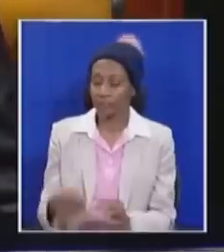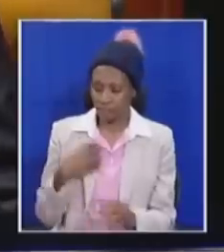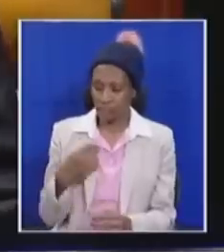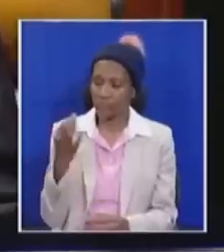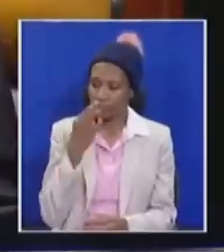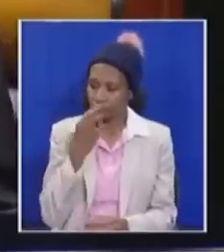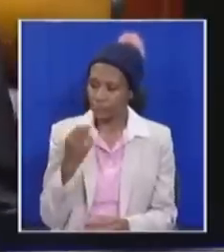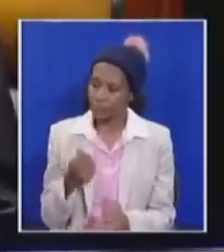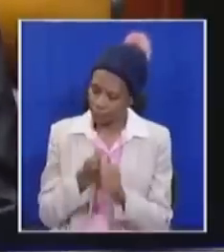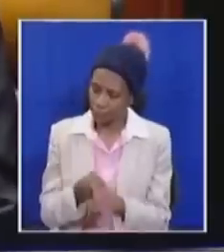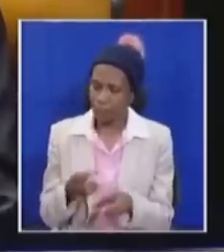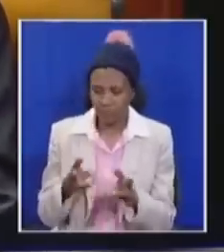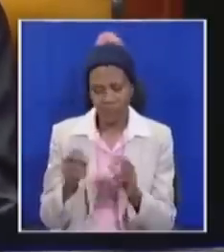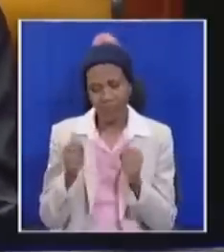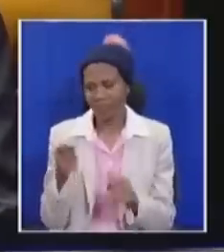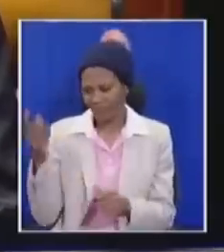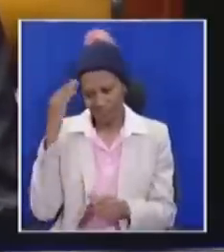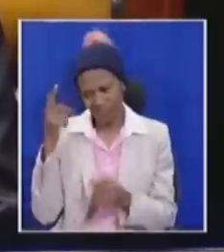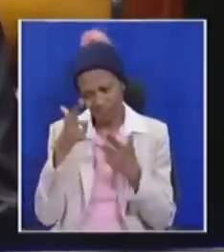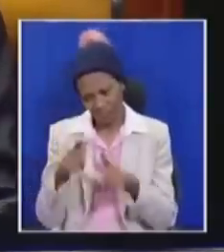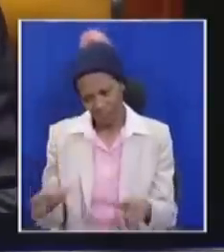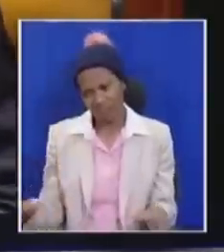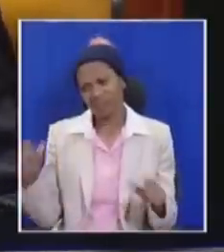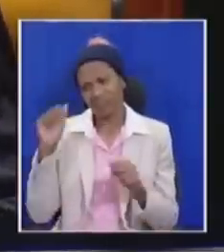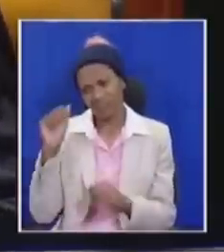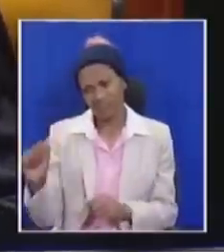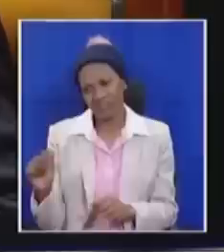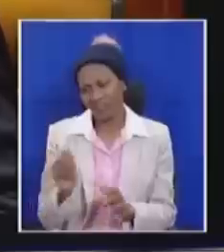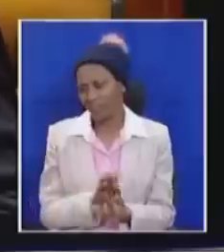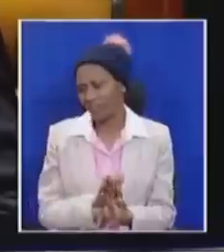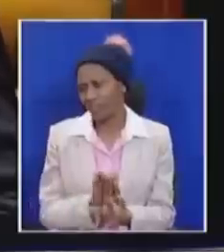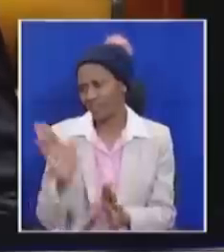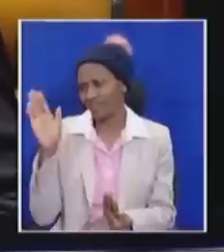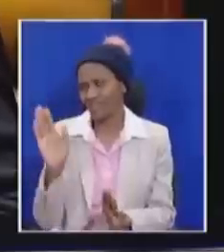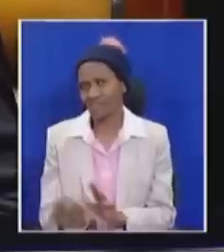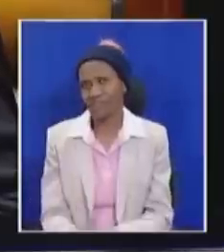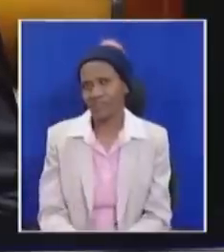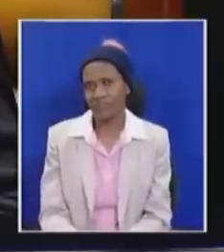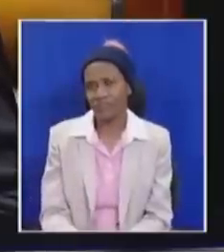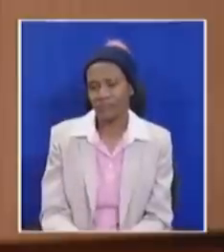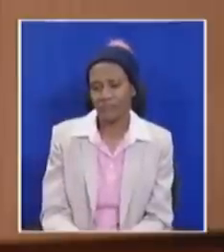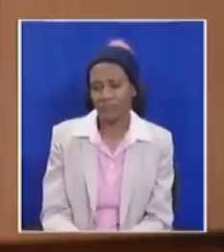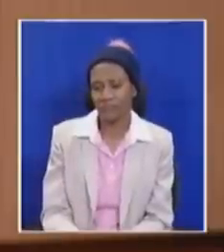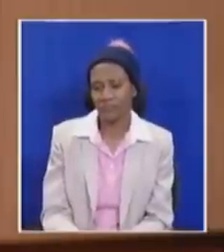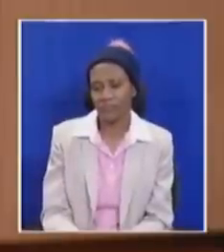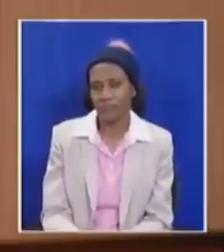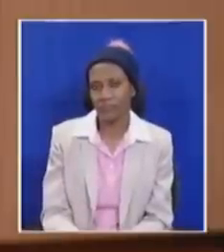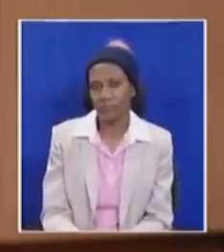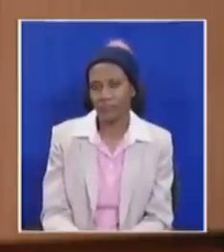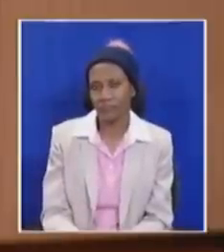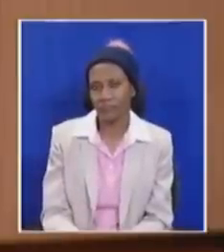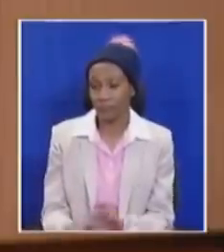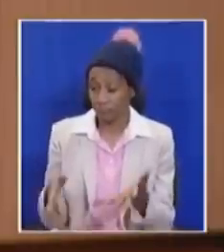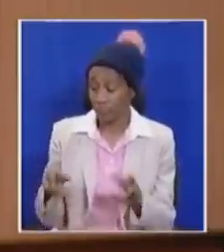the occasion. The language you use has crossed the boundary of acceptability. Honorable DP, this is